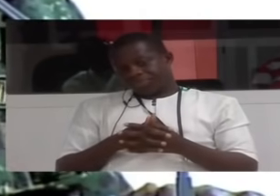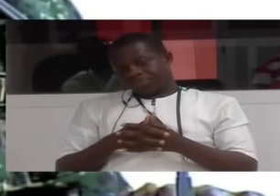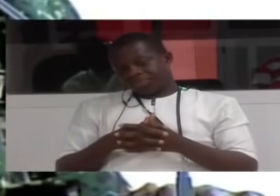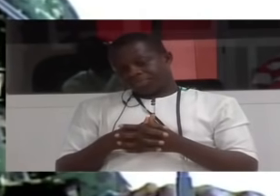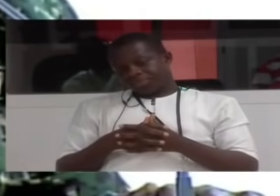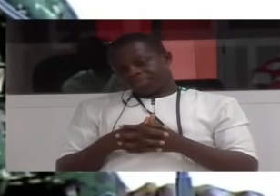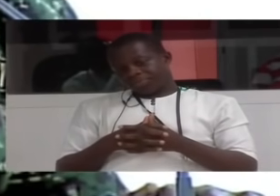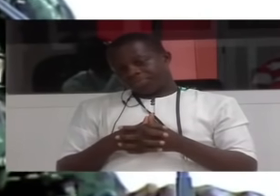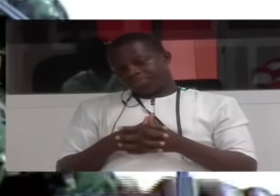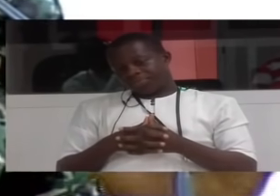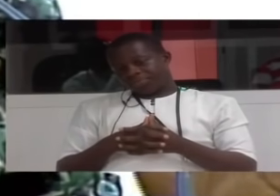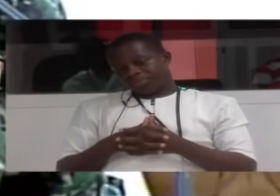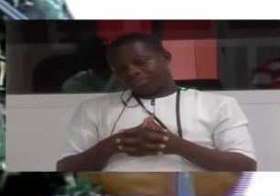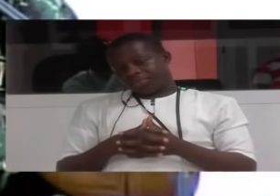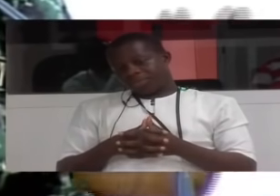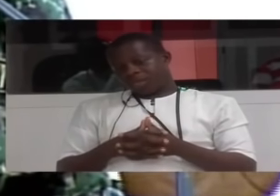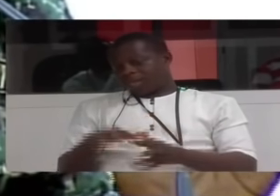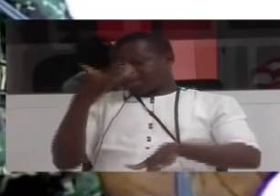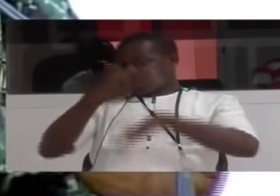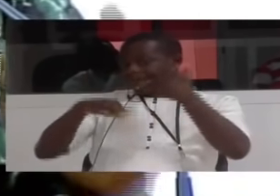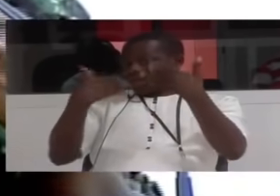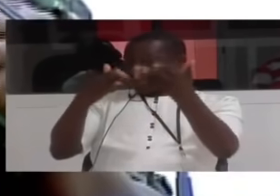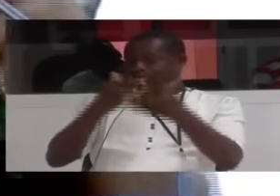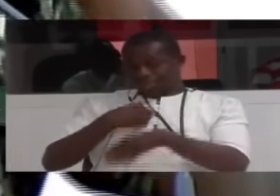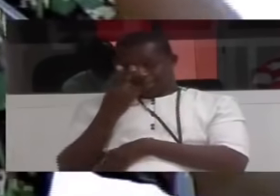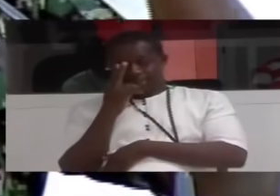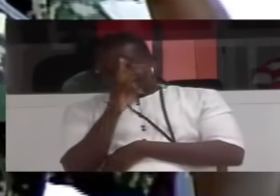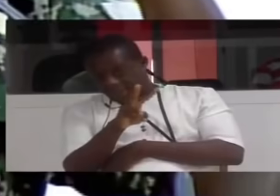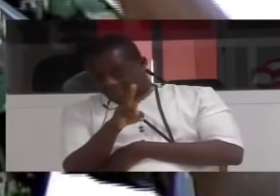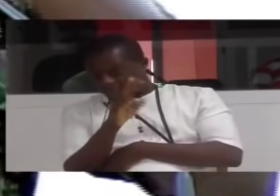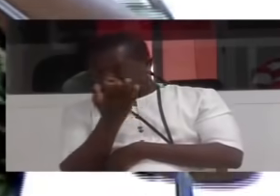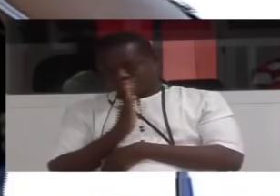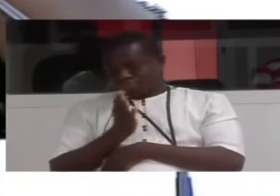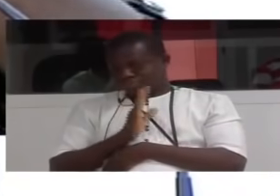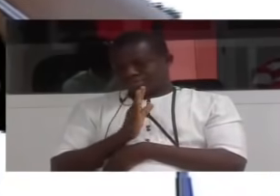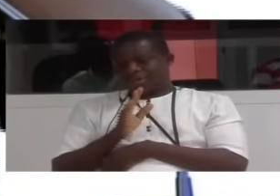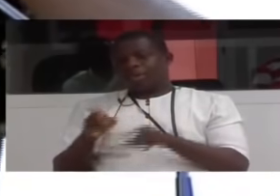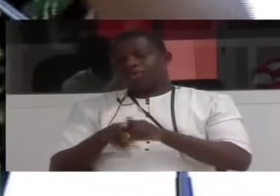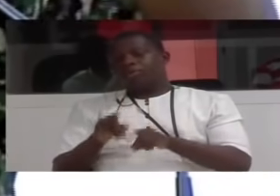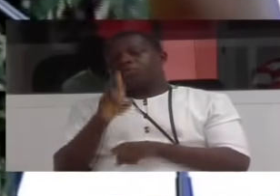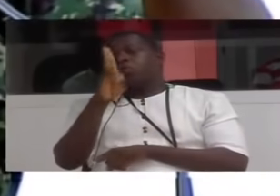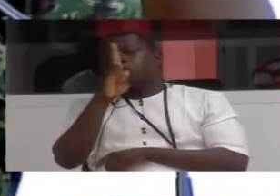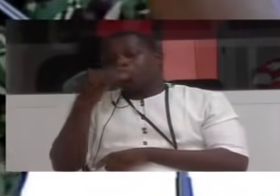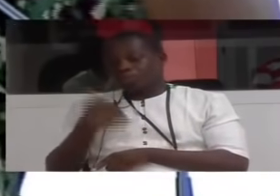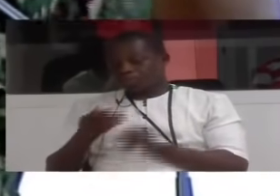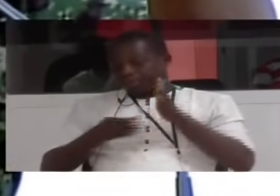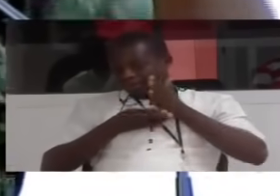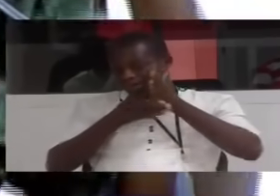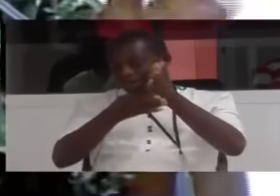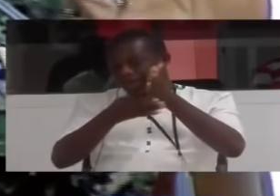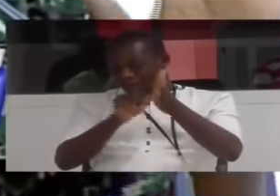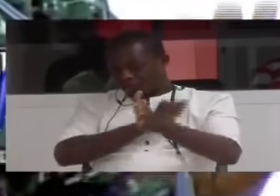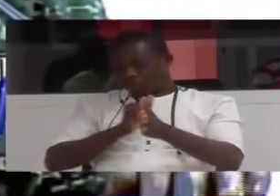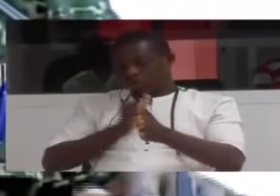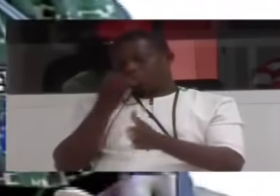was Yaya Jame who was giving out the money. Jul ko jox joxé suma kanam ndax ma xamné ndax moko doon joxé. Way ñi nga xamné ñoñu jiit ñoy suñ jiit